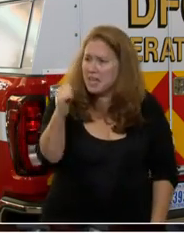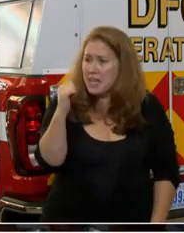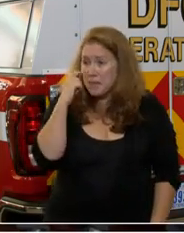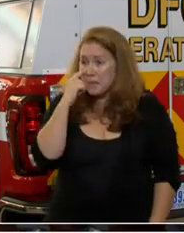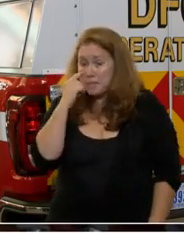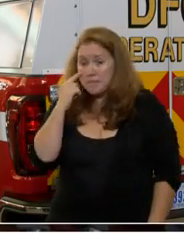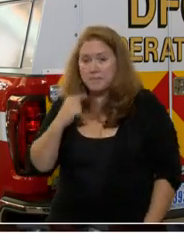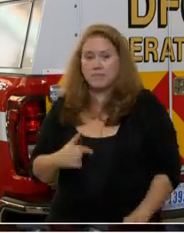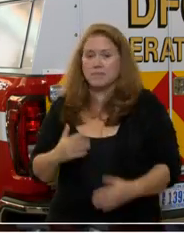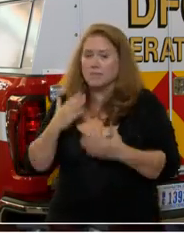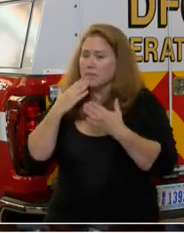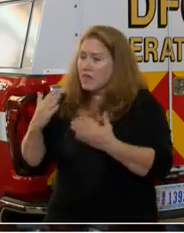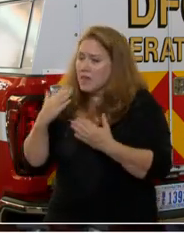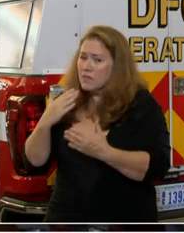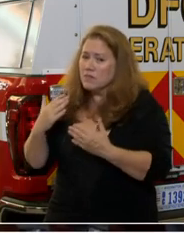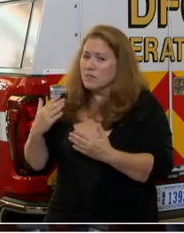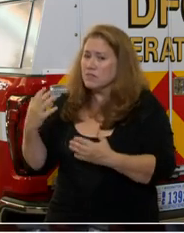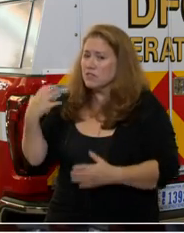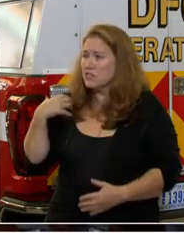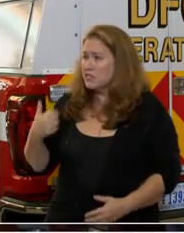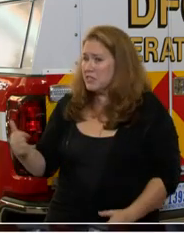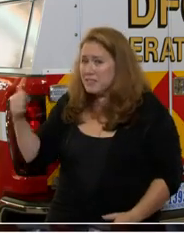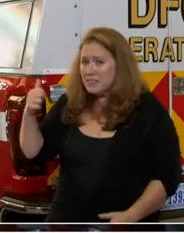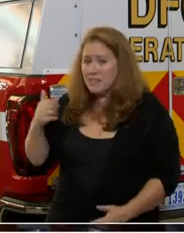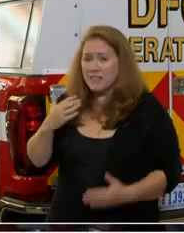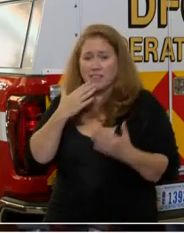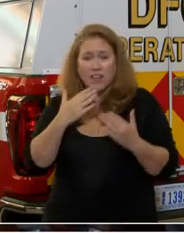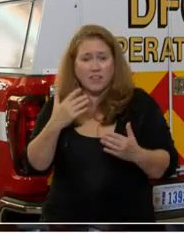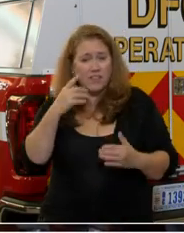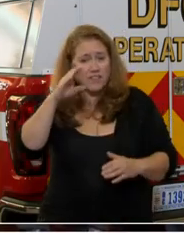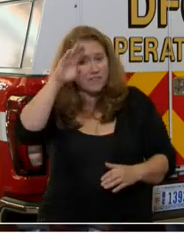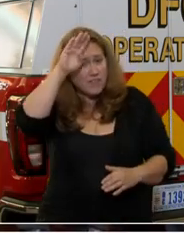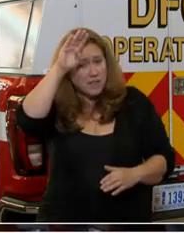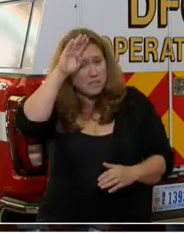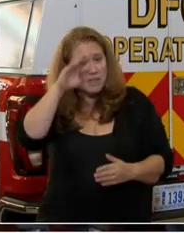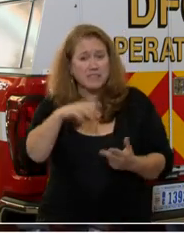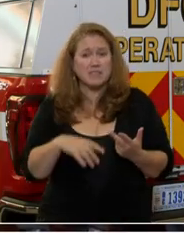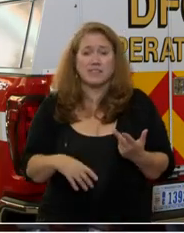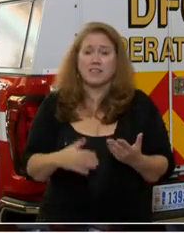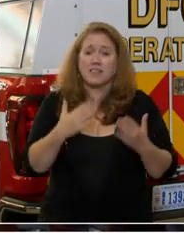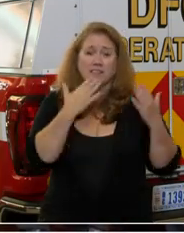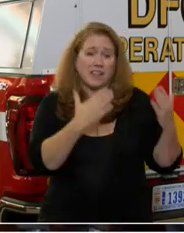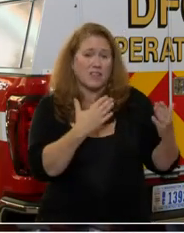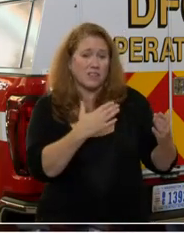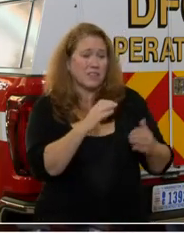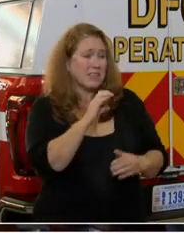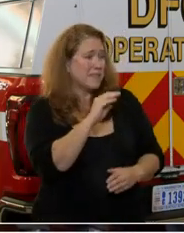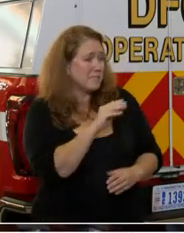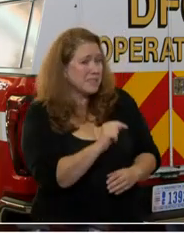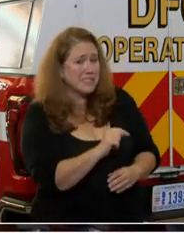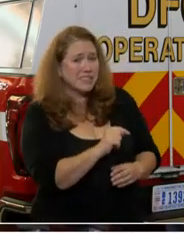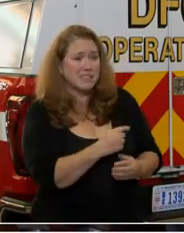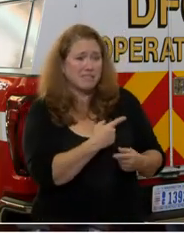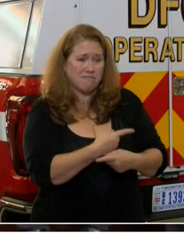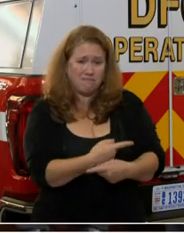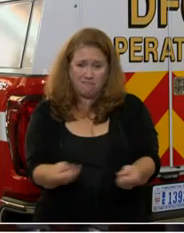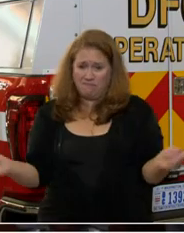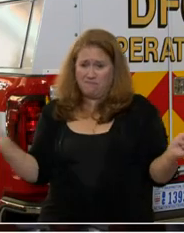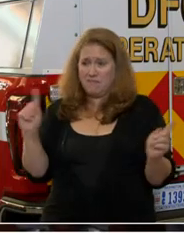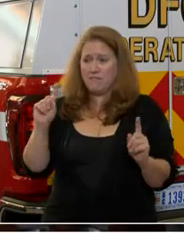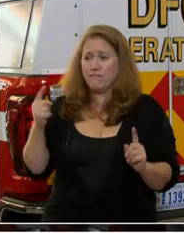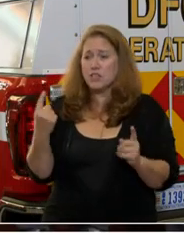want to thank all of our firefighters and EMTs who have joined us, their leadership, including from IAFF